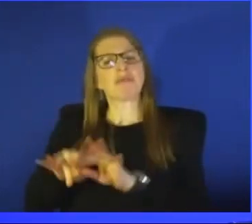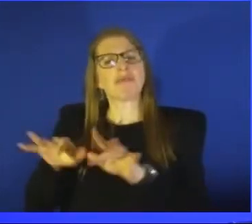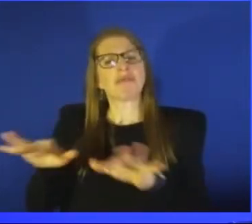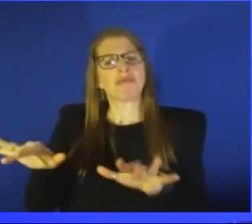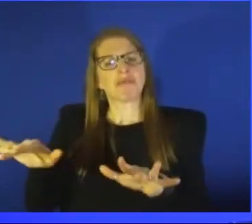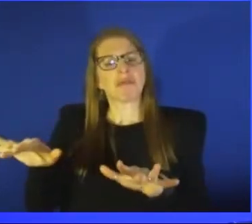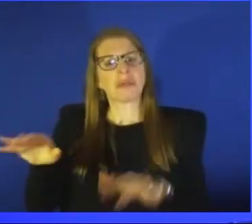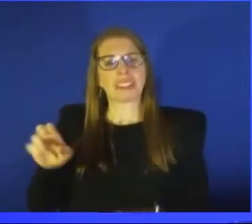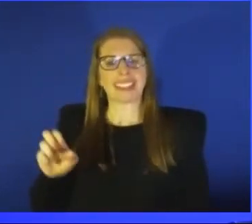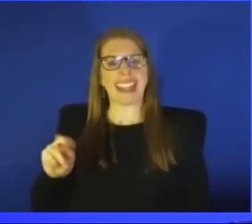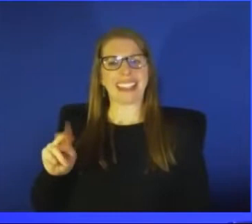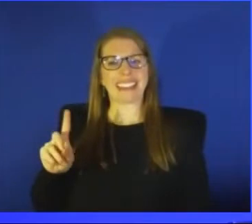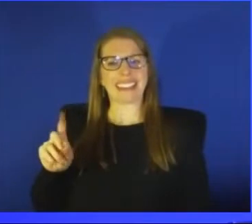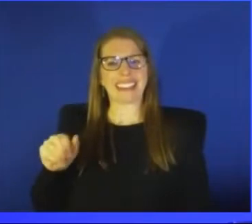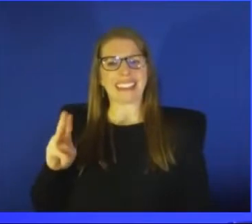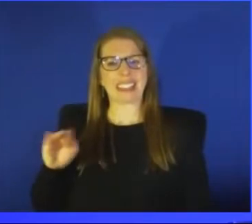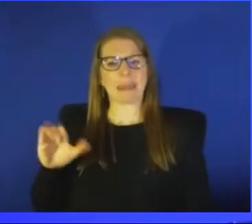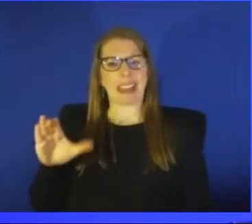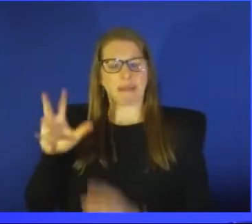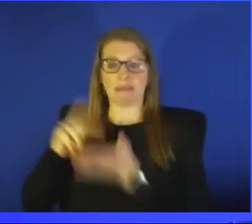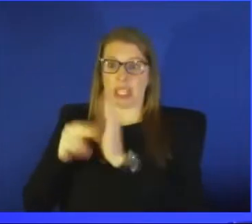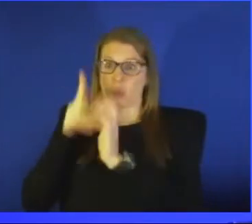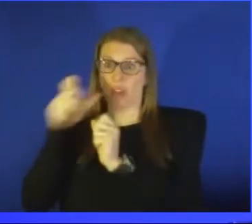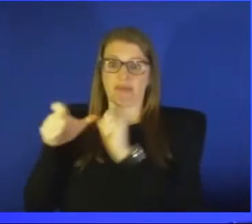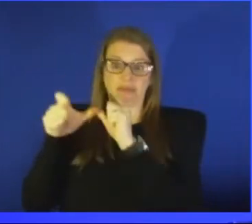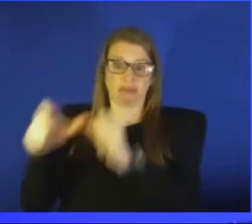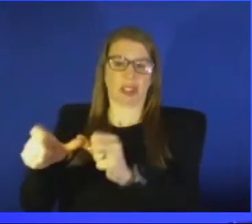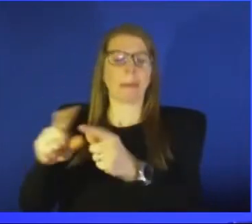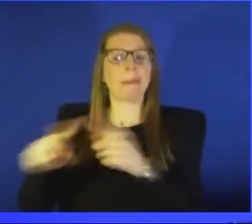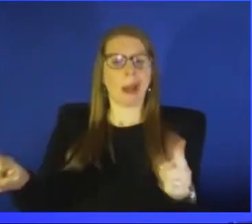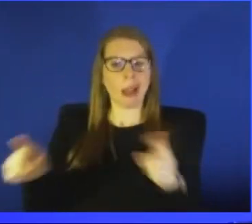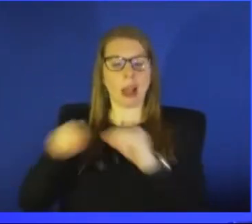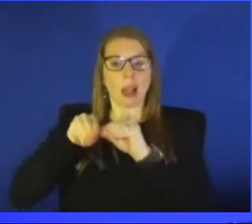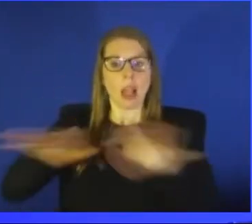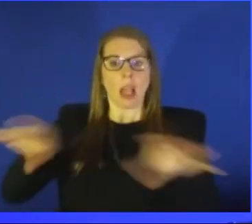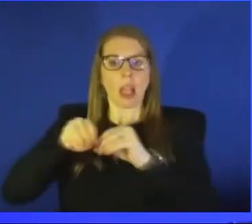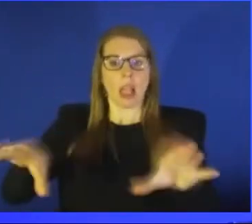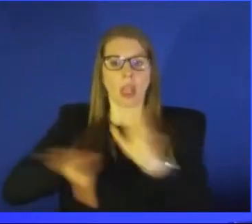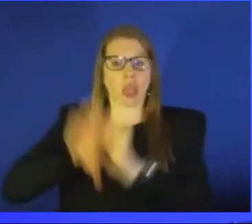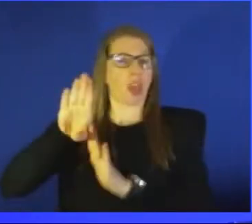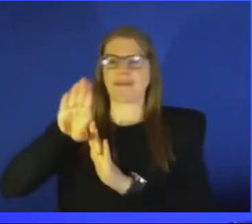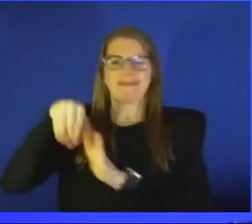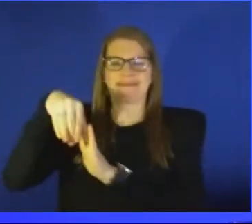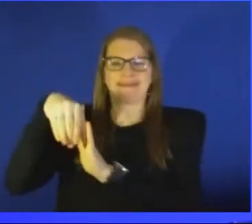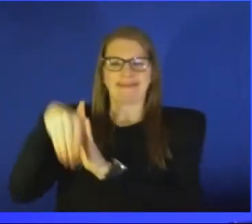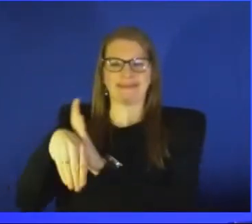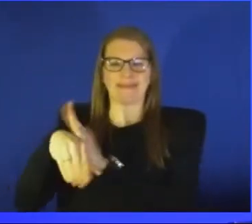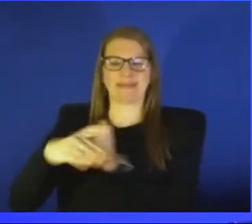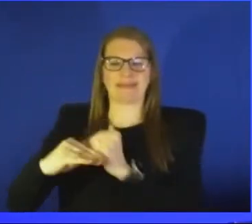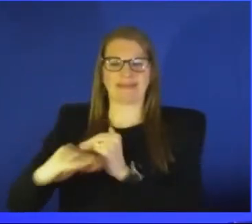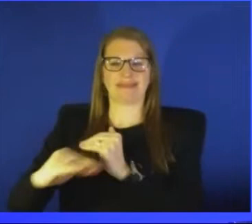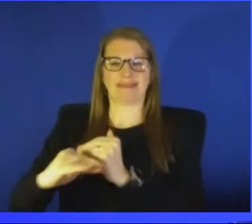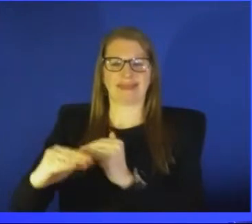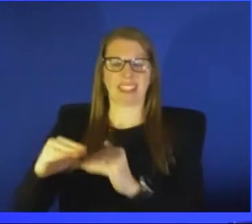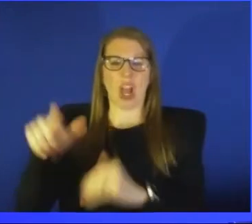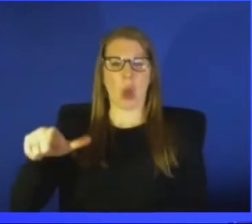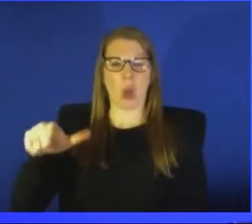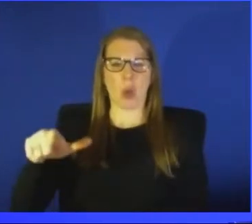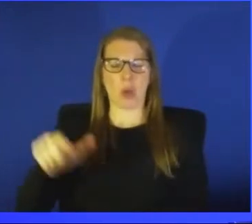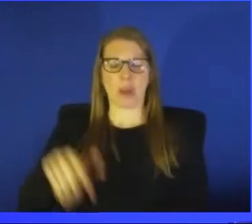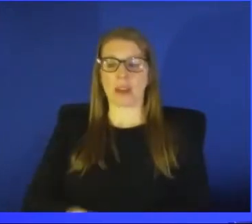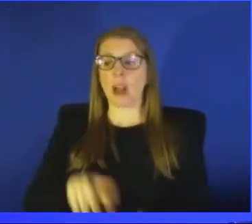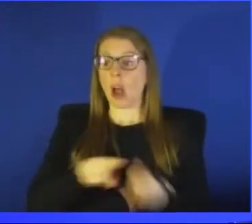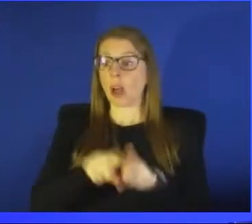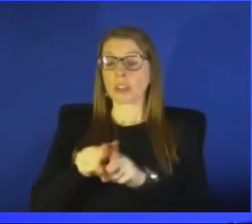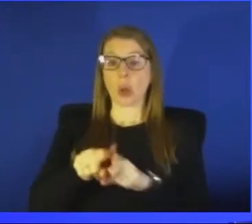but it is at a lower level. The other issue we have is that you have more immunity, population immunity, with people